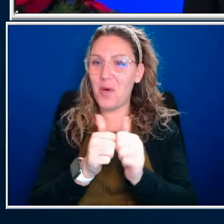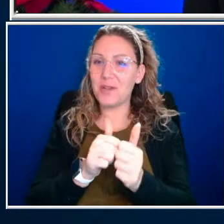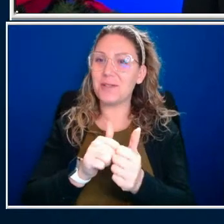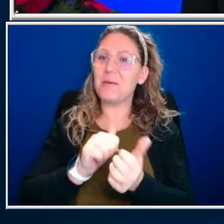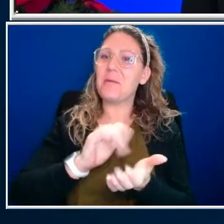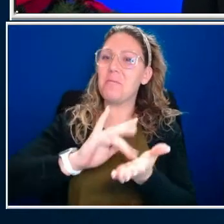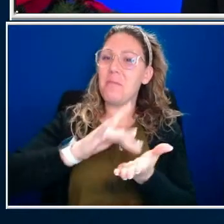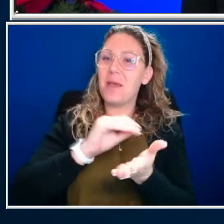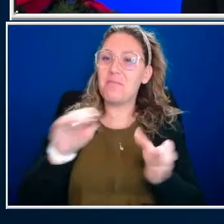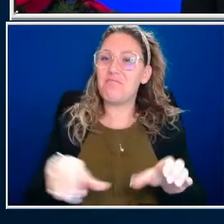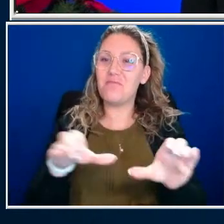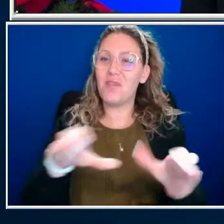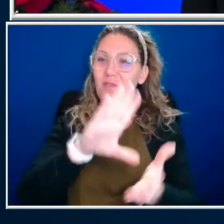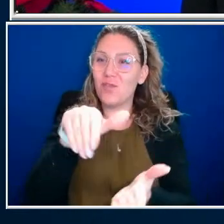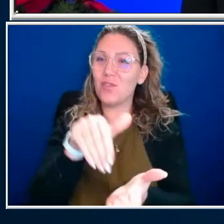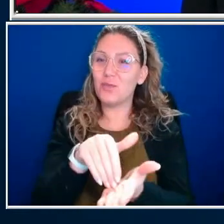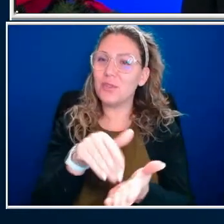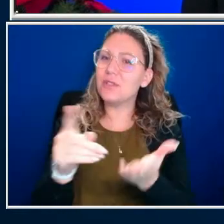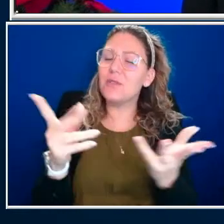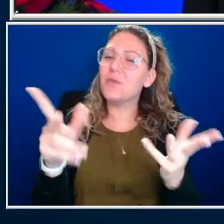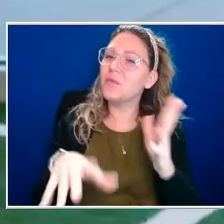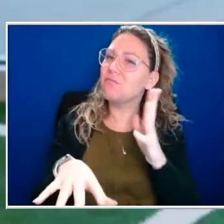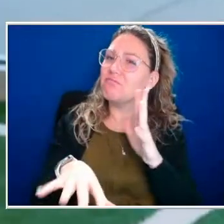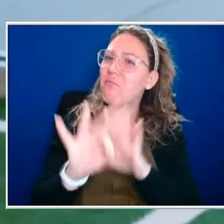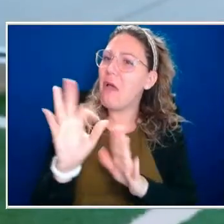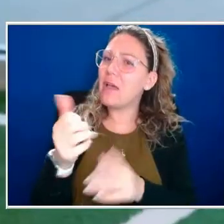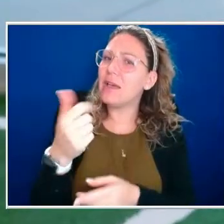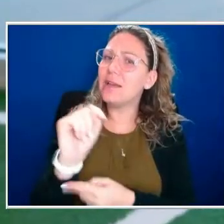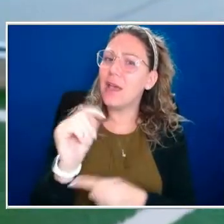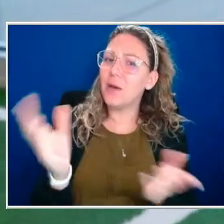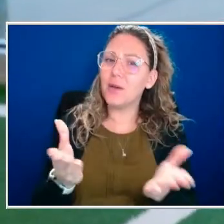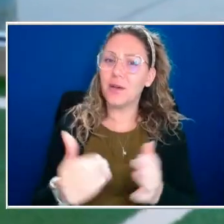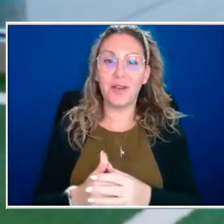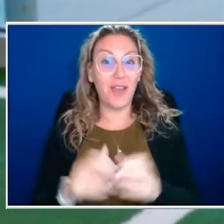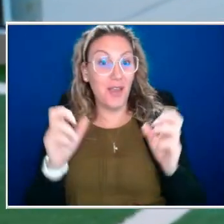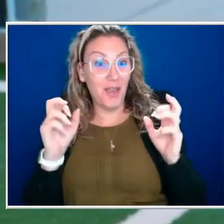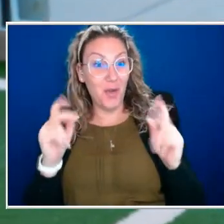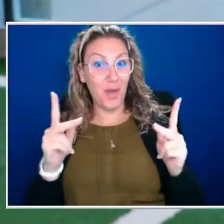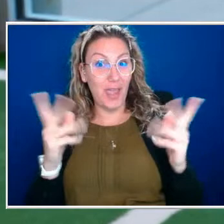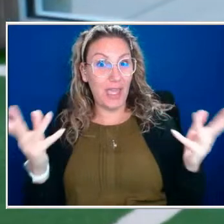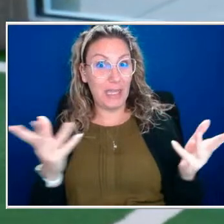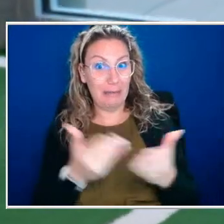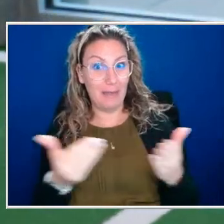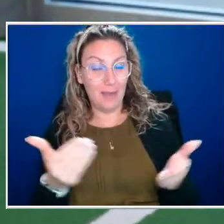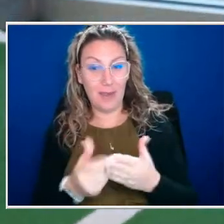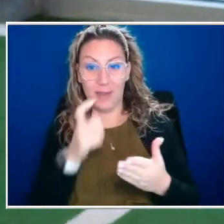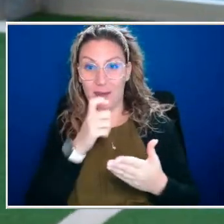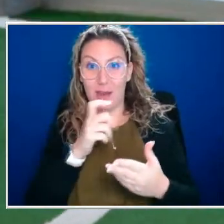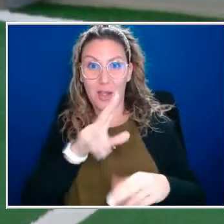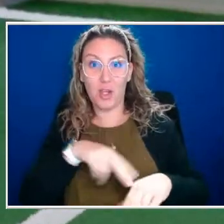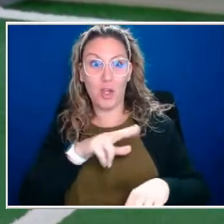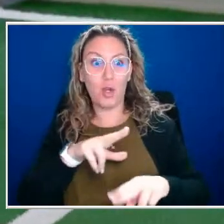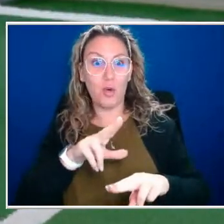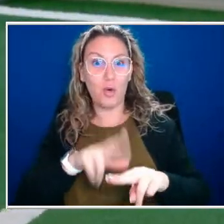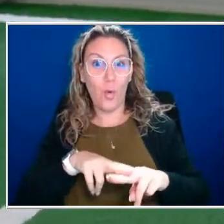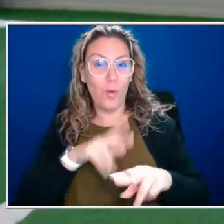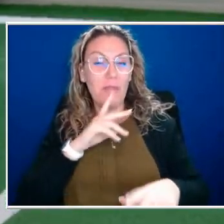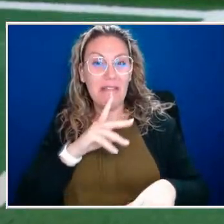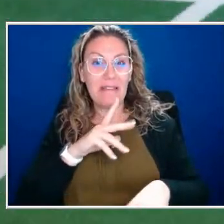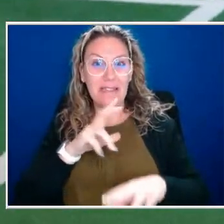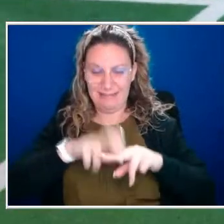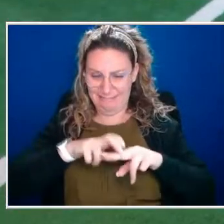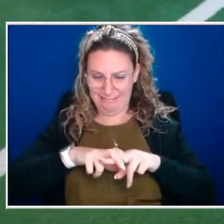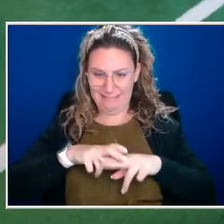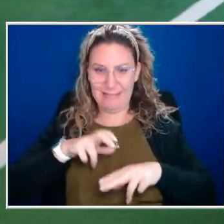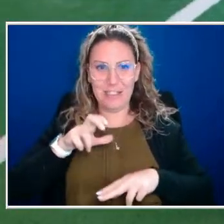what are you finding out there? Okay, well, here's the thing. You wouldn't normally associate sitting in chairs with exercising, but these chairs are going to